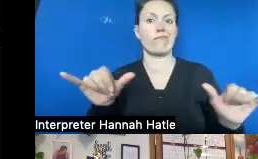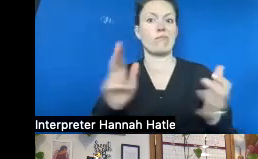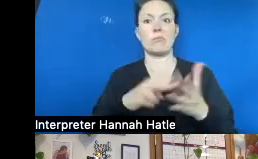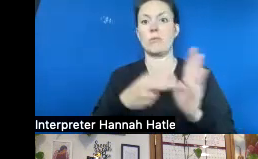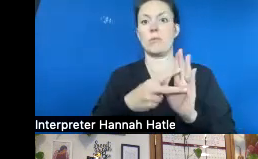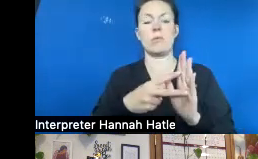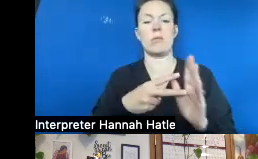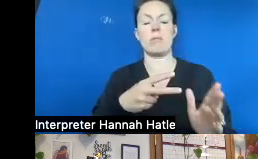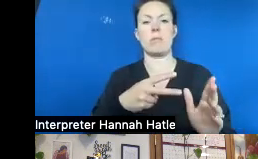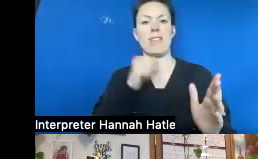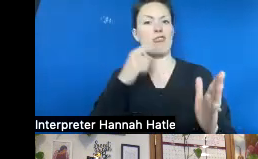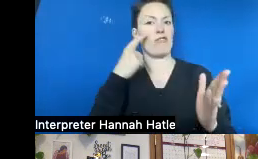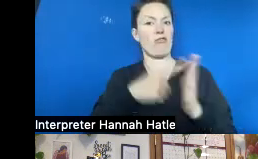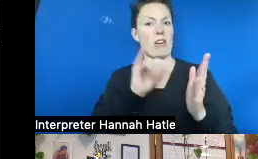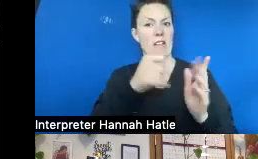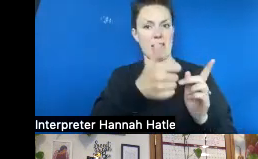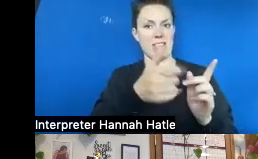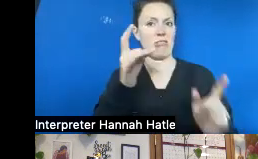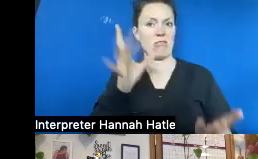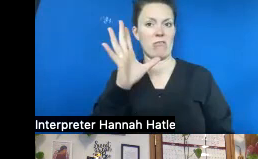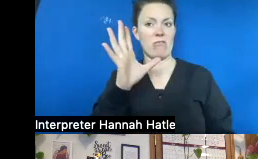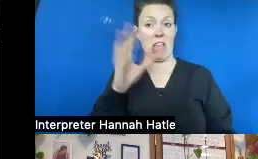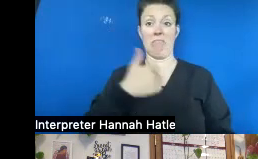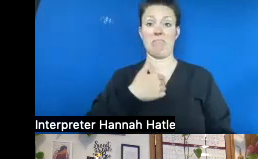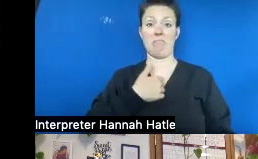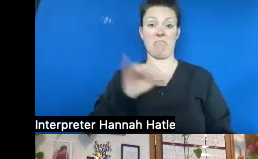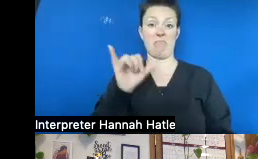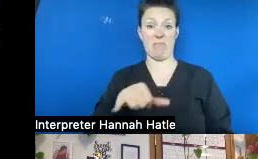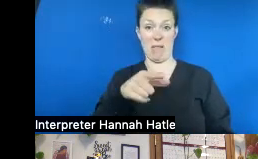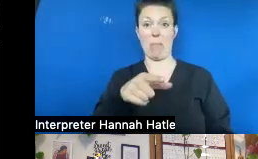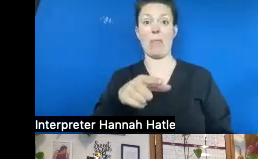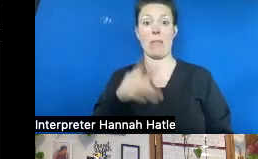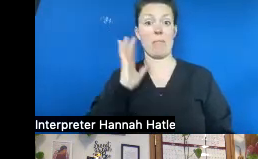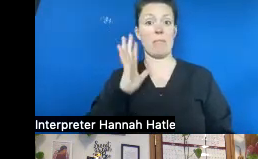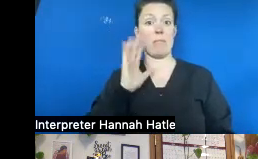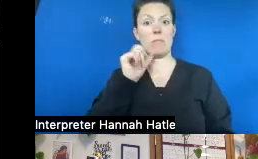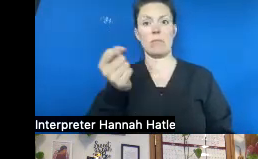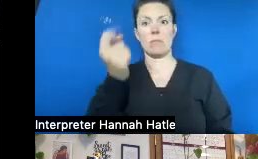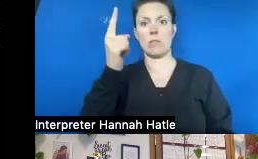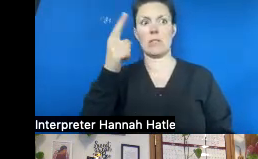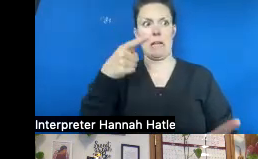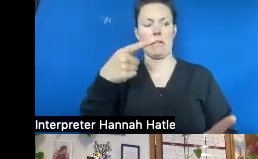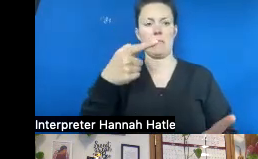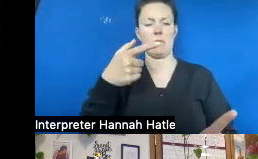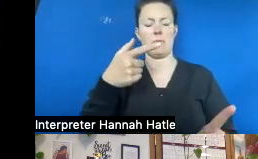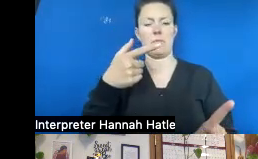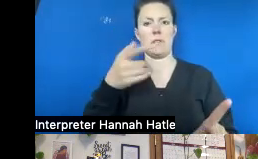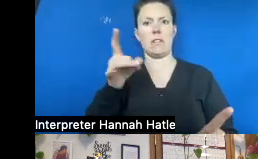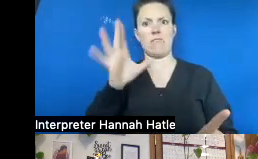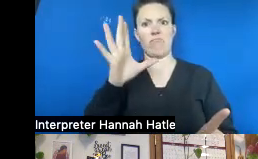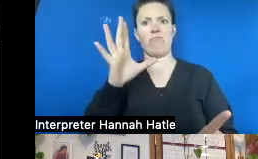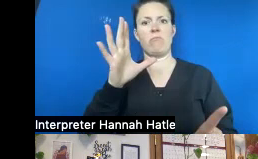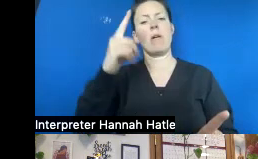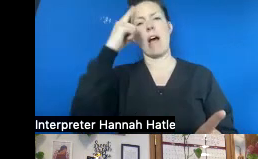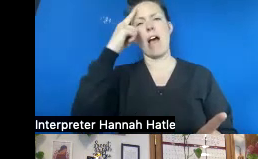to violence. I myself am one of those people. I did not understand. I define violence as